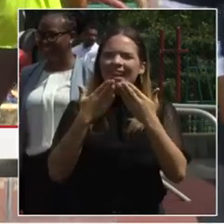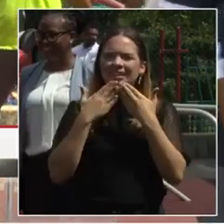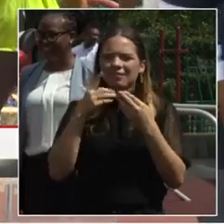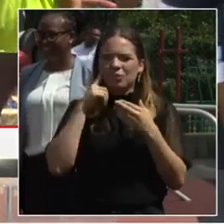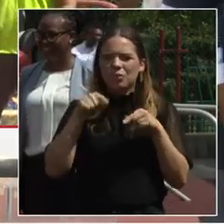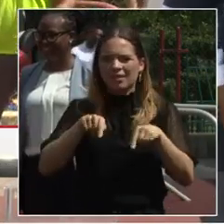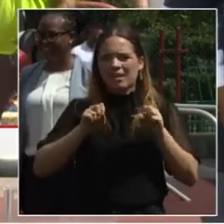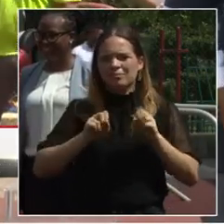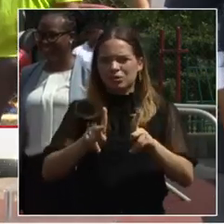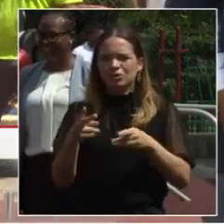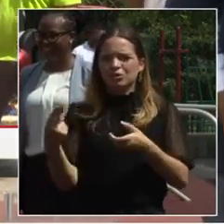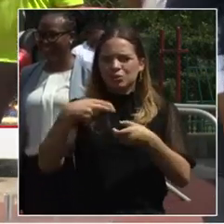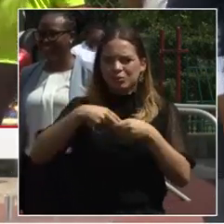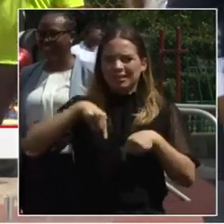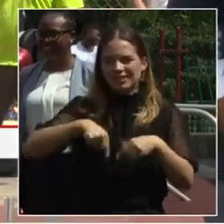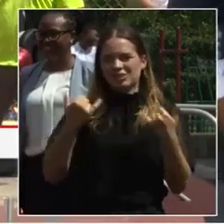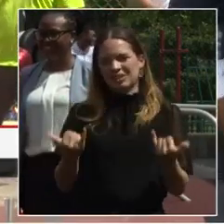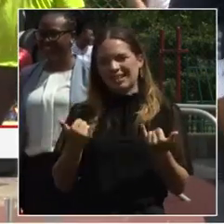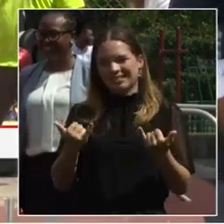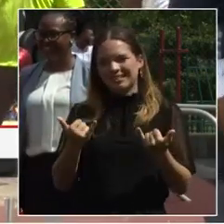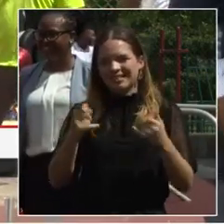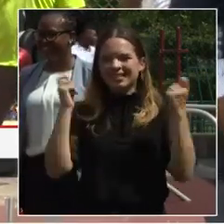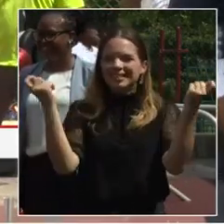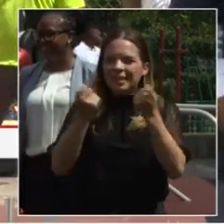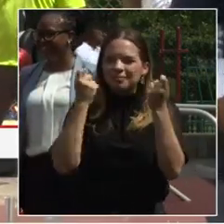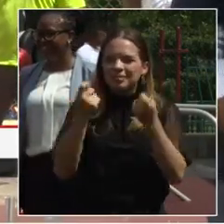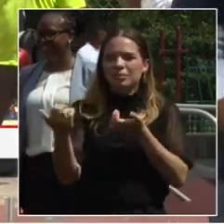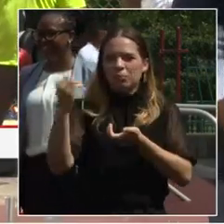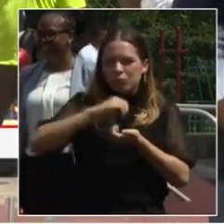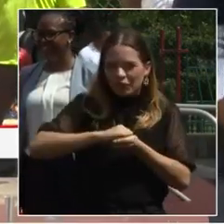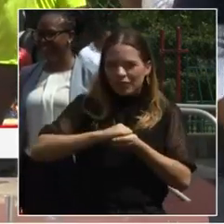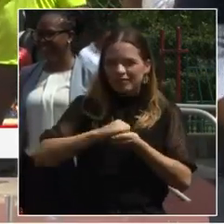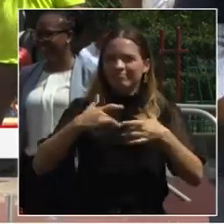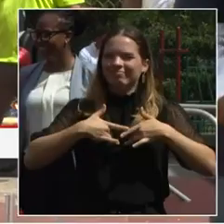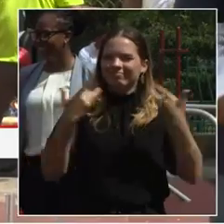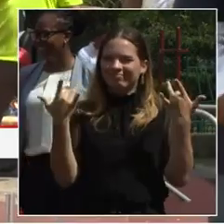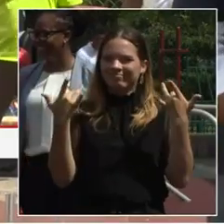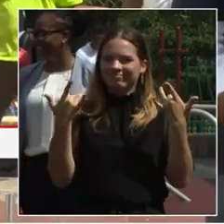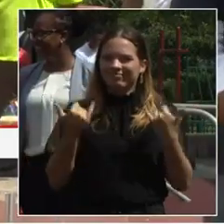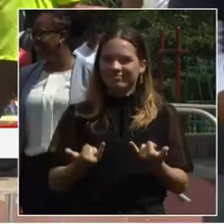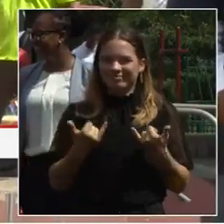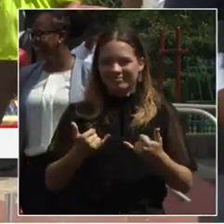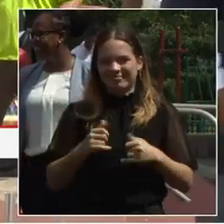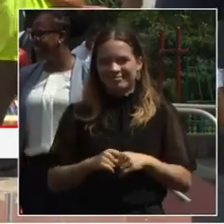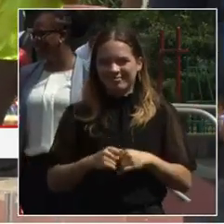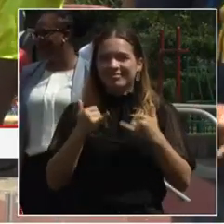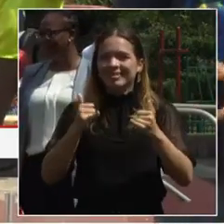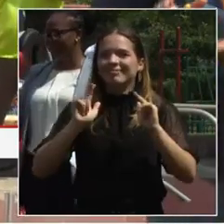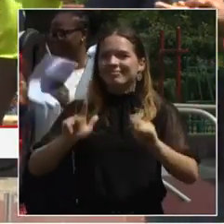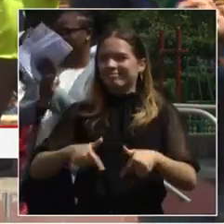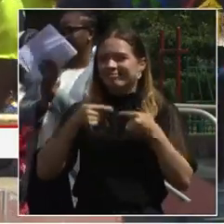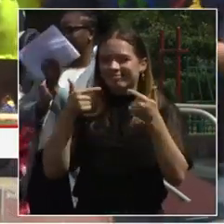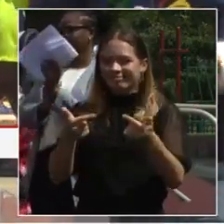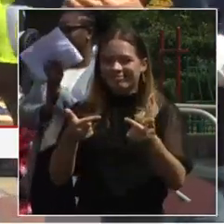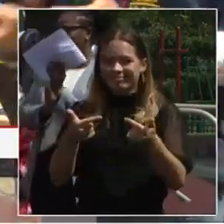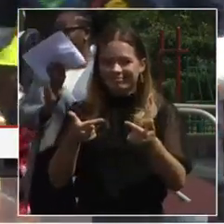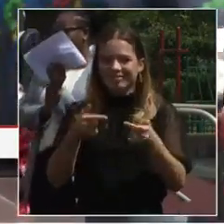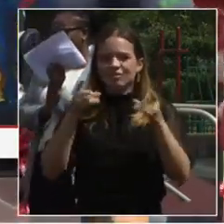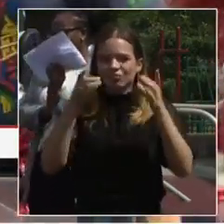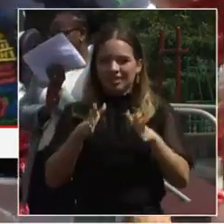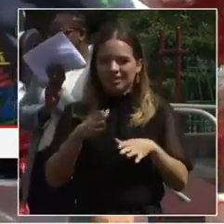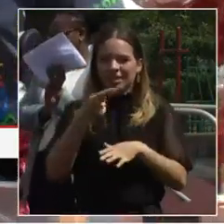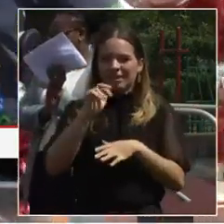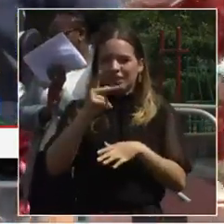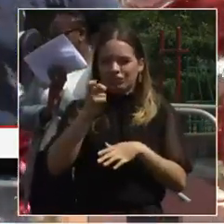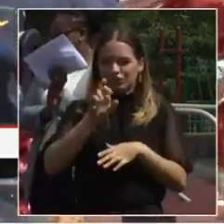today to celebrate this partnership. I couldn't be more delighted, and I'm going to turn it back over to Delano Hunter to introduce our mayor. All right. Thank